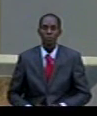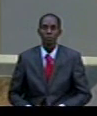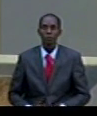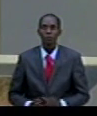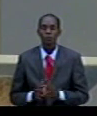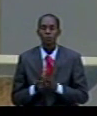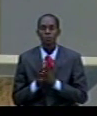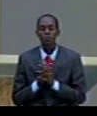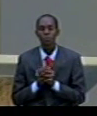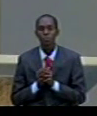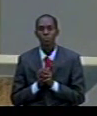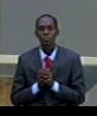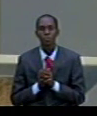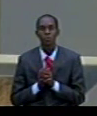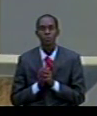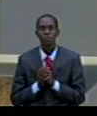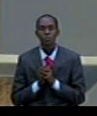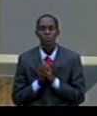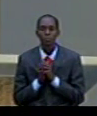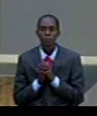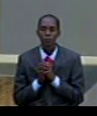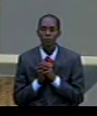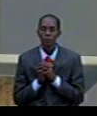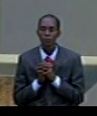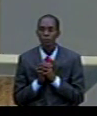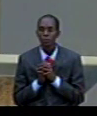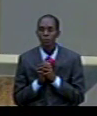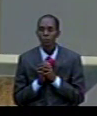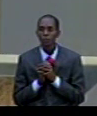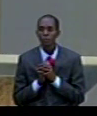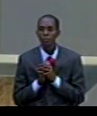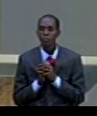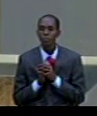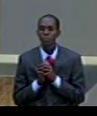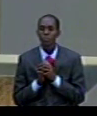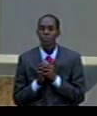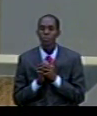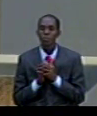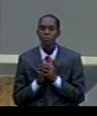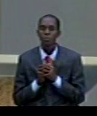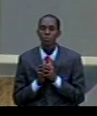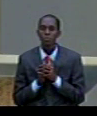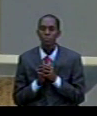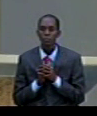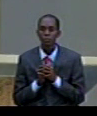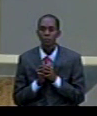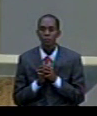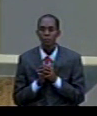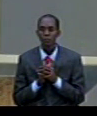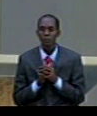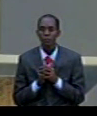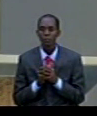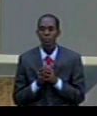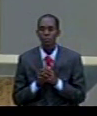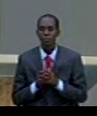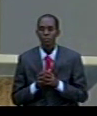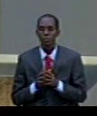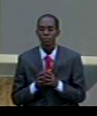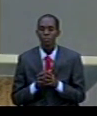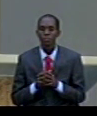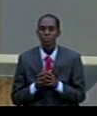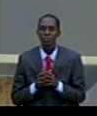of sin the double cure. Cleanse me from its guilt and power. Not the labors of my